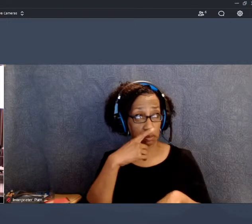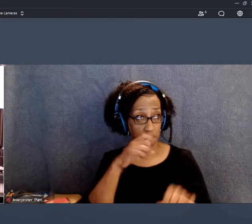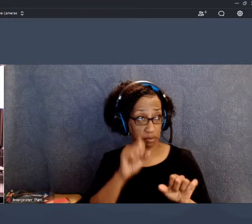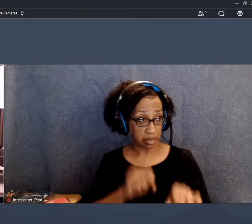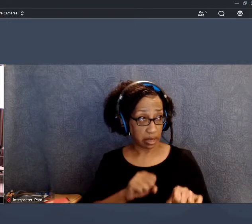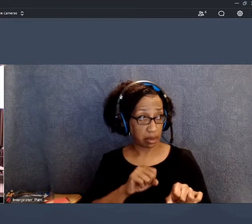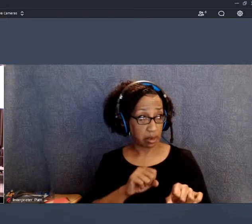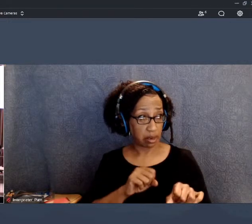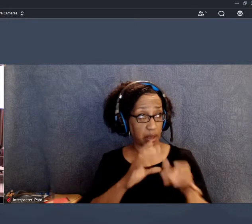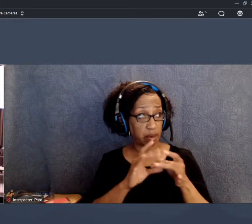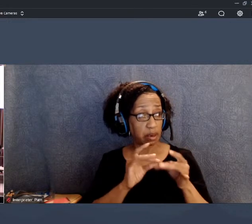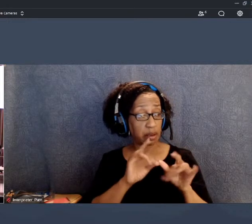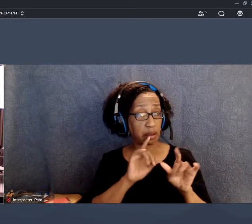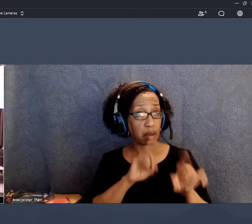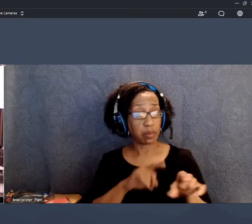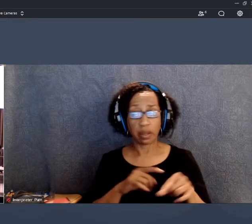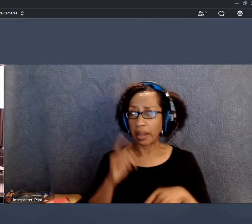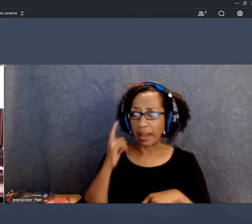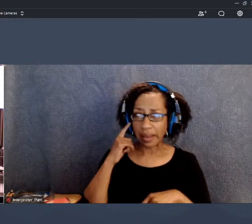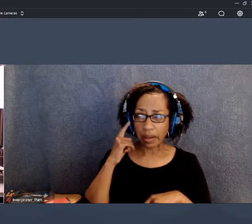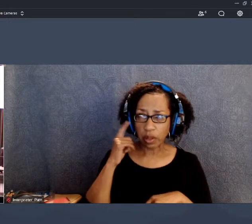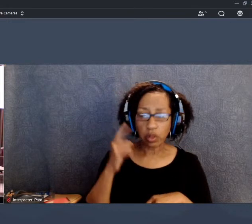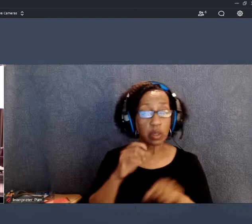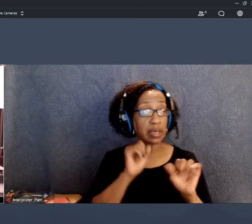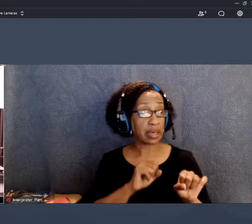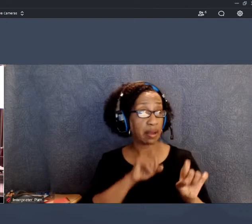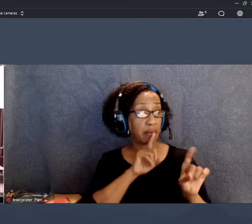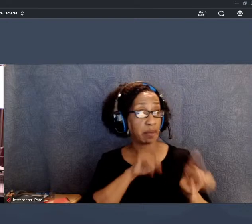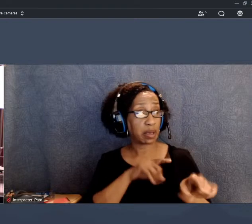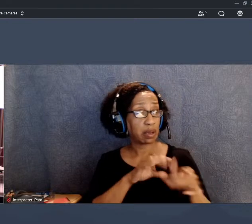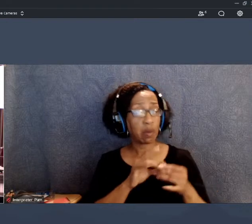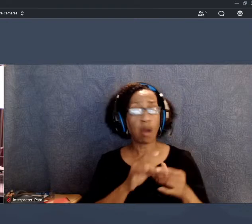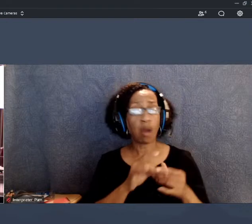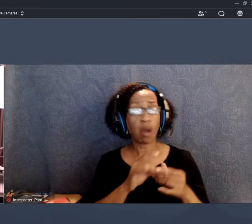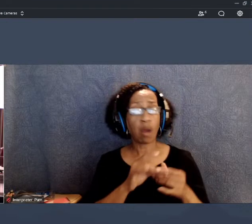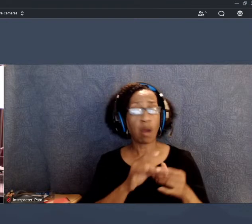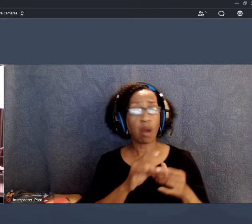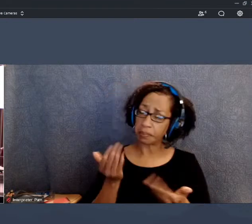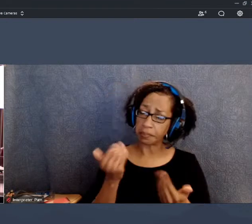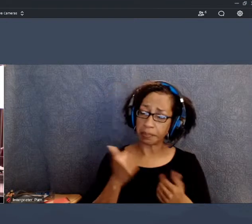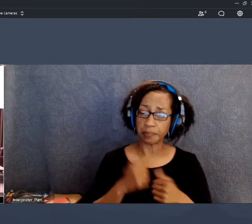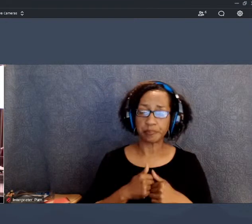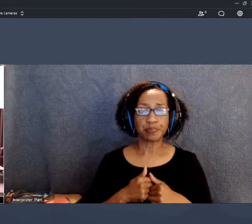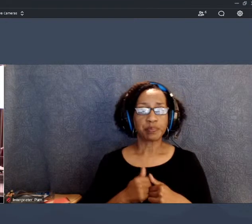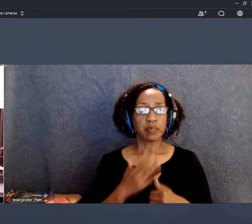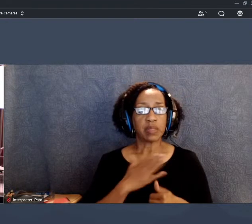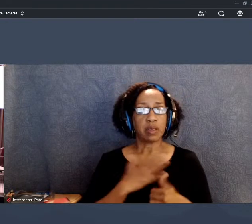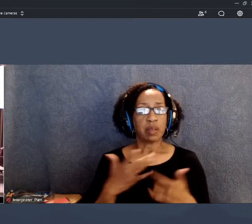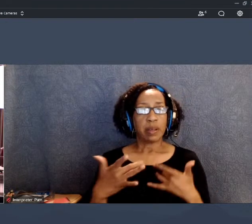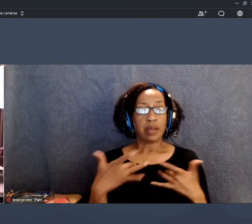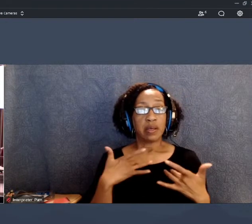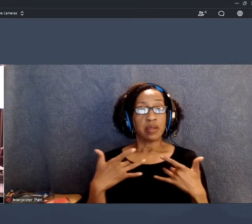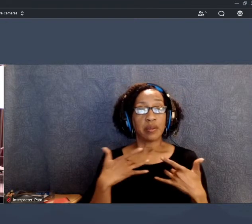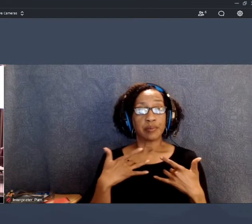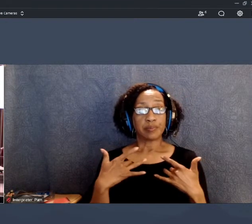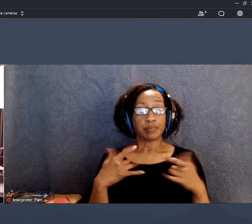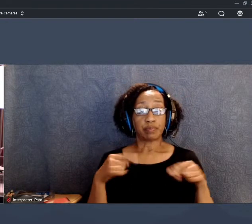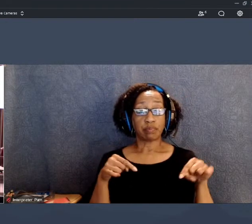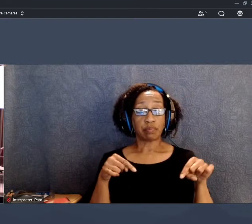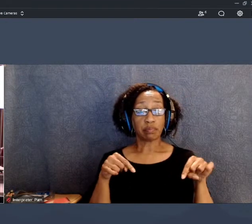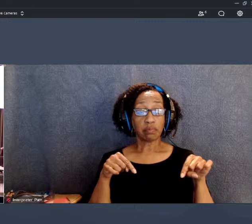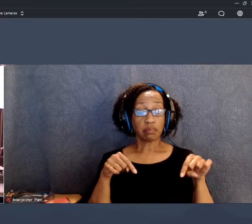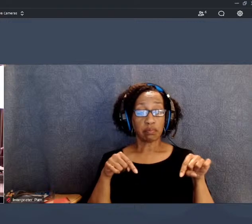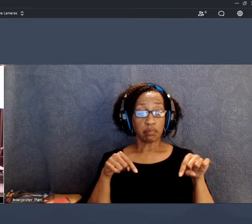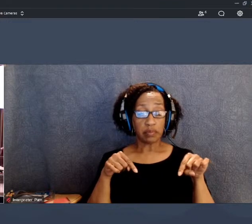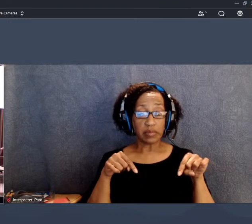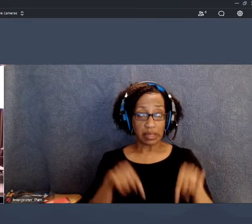time? I can't hear you. May I make a comment at this time prior to that? My concern is this particular